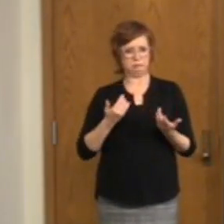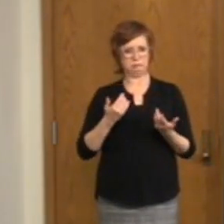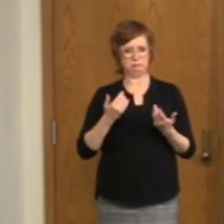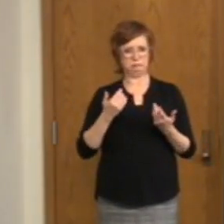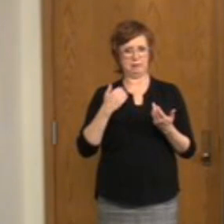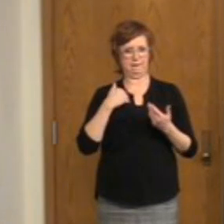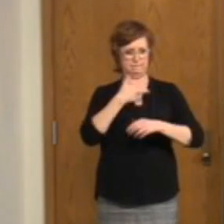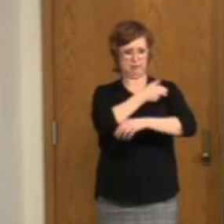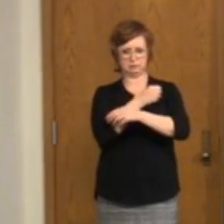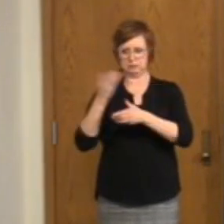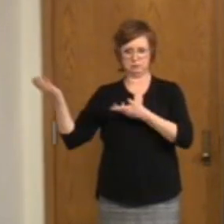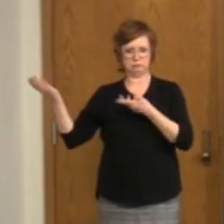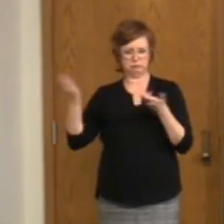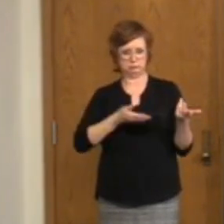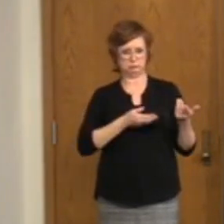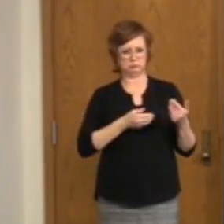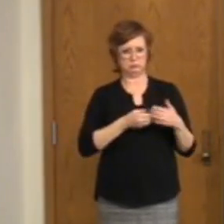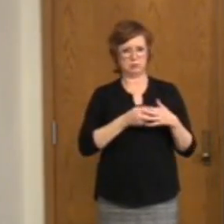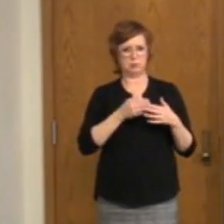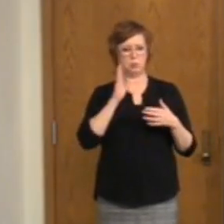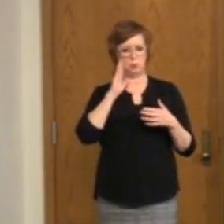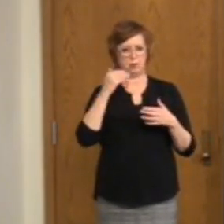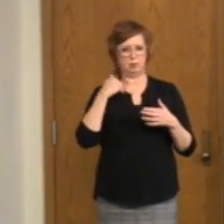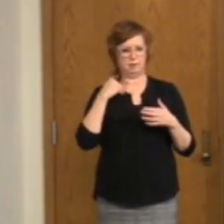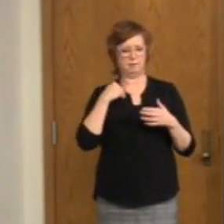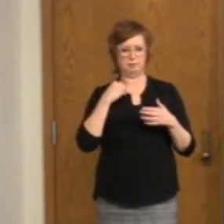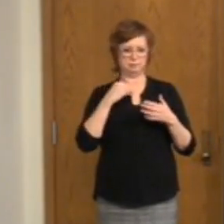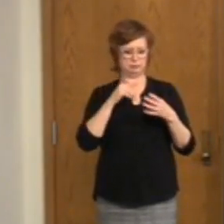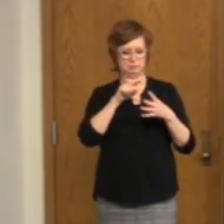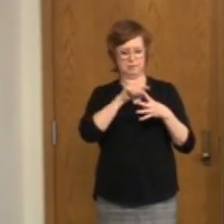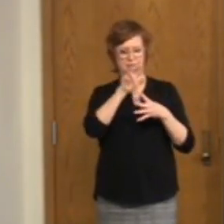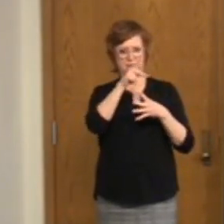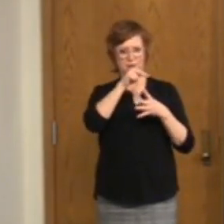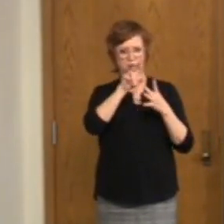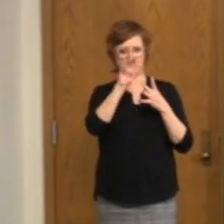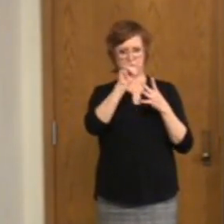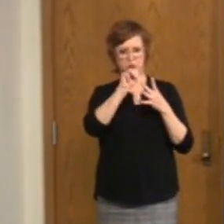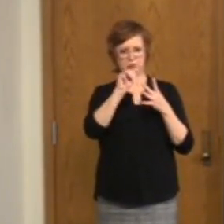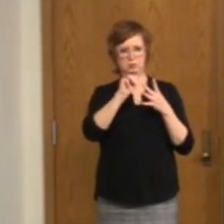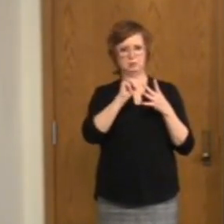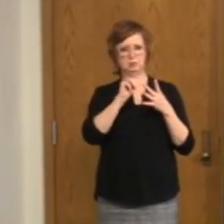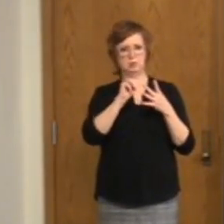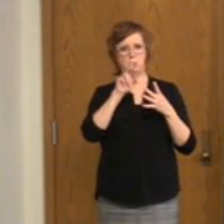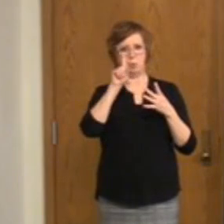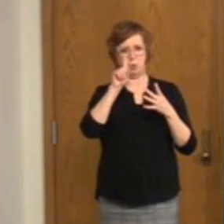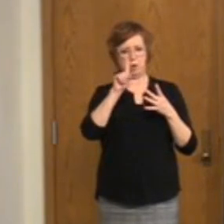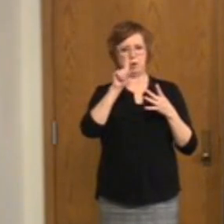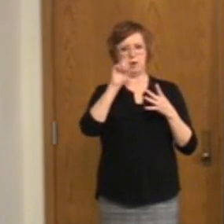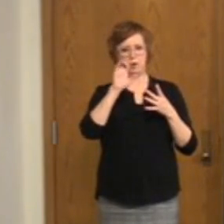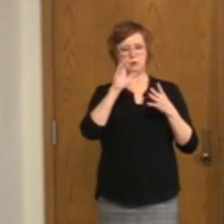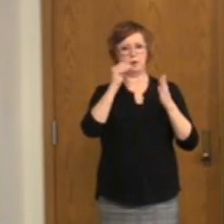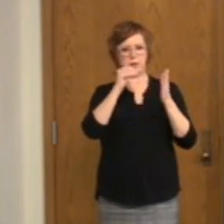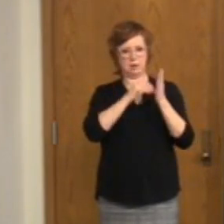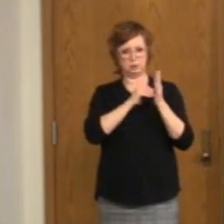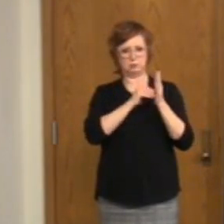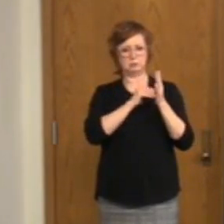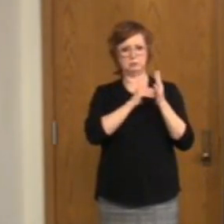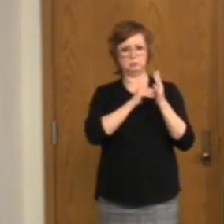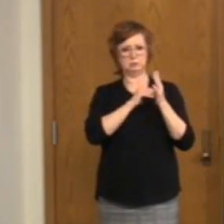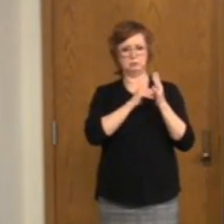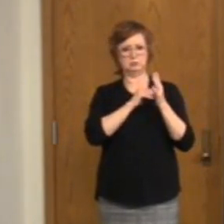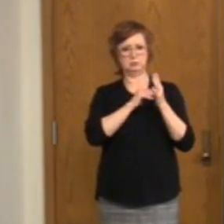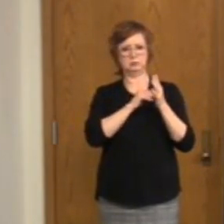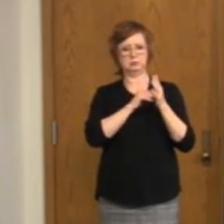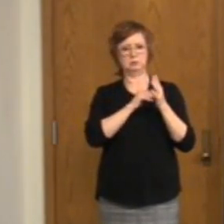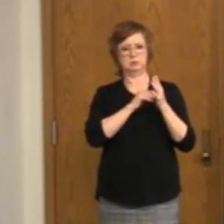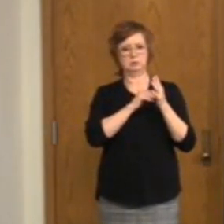gone by. For instance, I mentioned we'll have over 100,000 just of the Pfizer and Moderna vaccines that are arriving in the month of March. That'll be